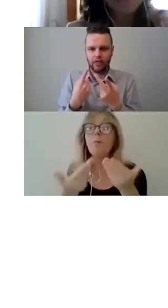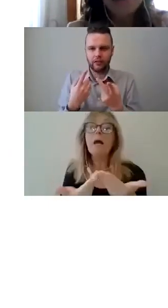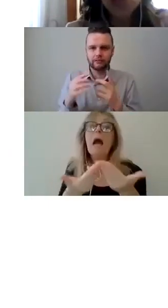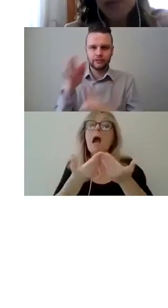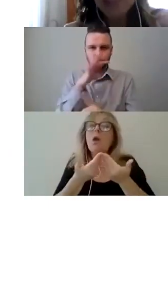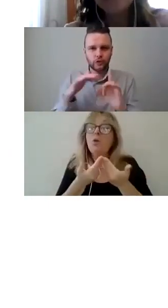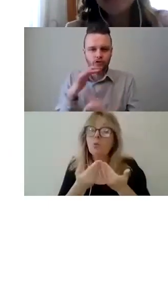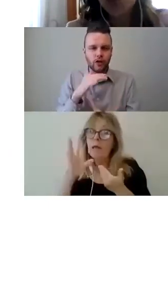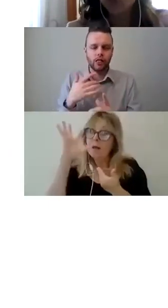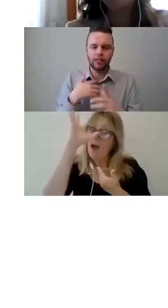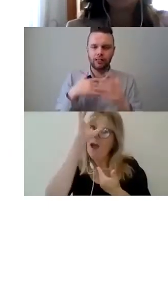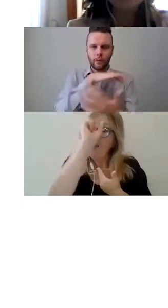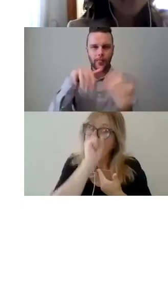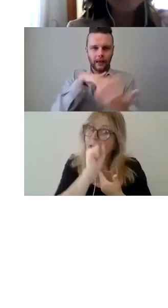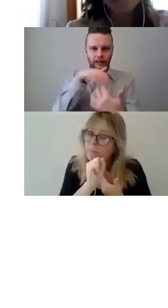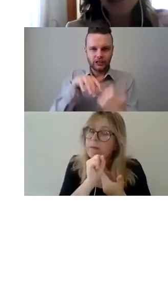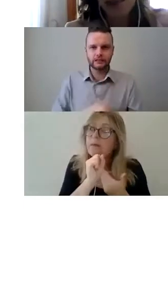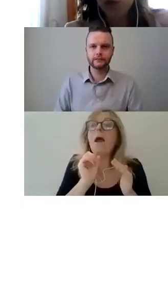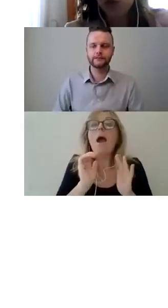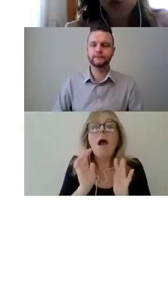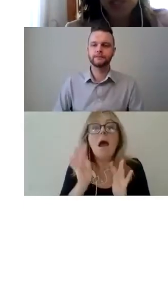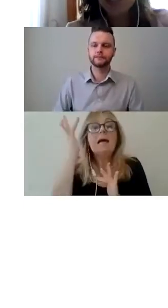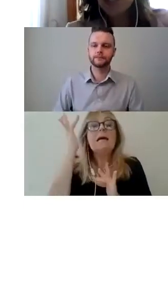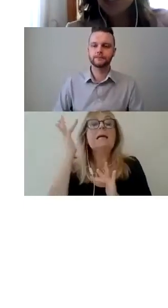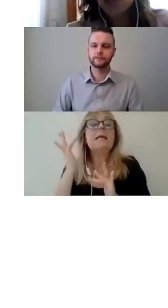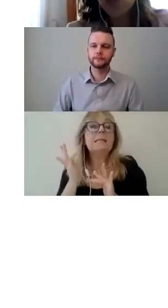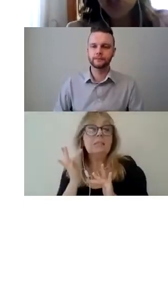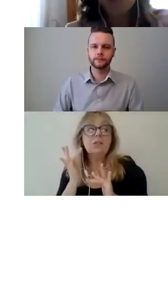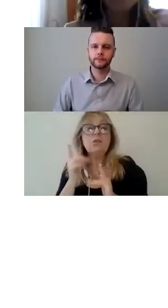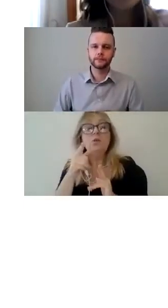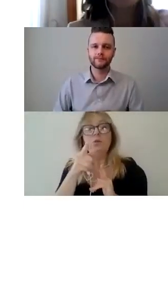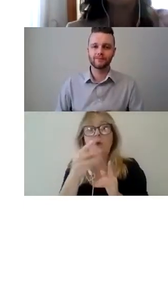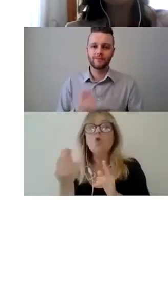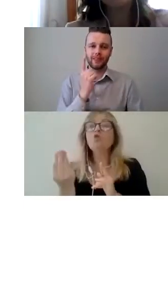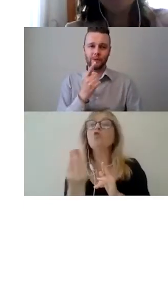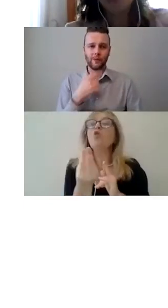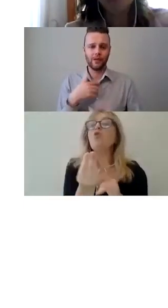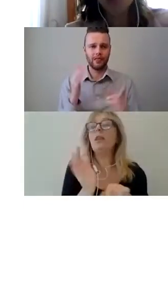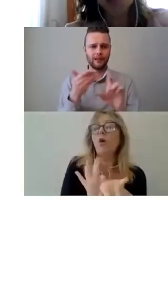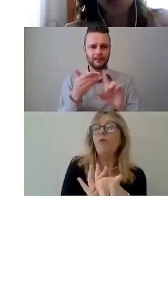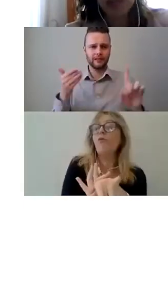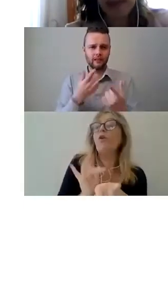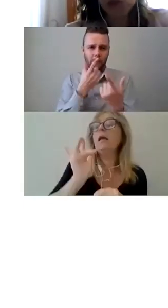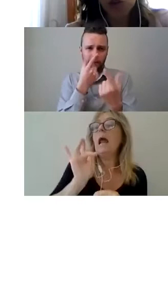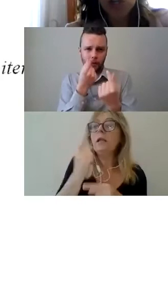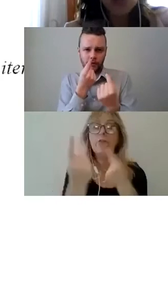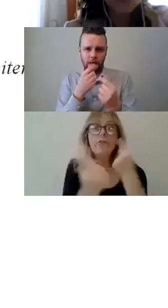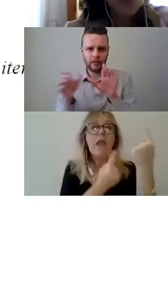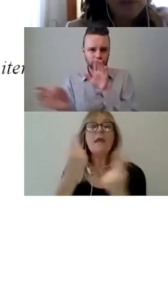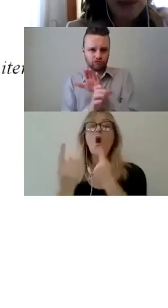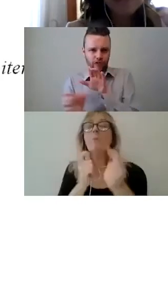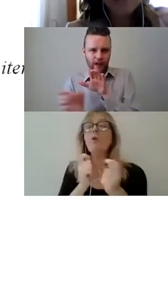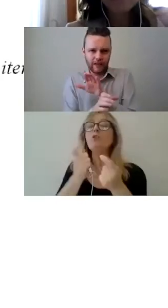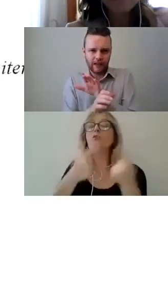social complications. What are the indicators of possible trafficking of